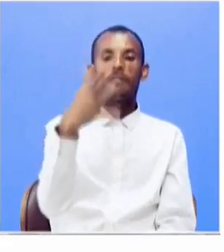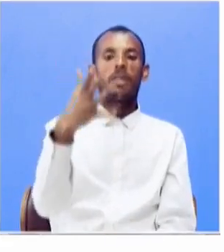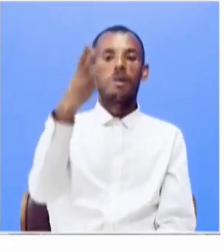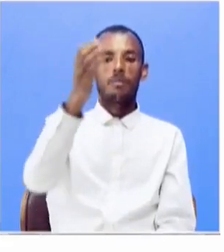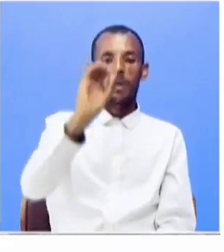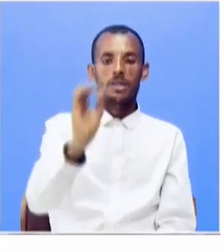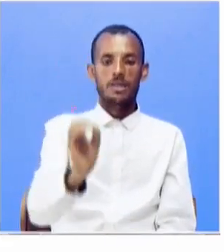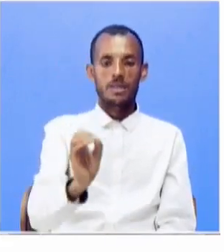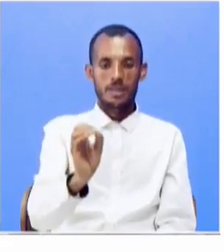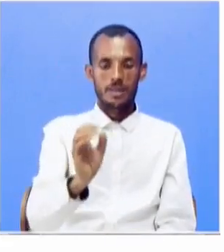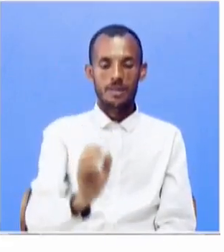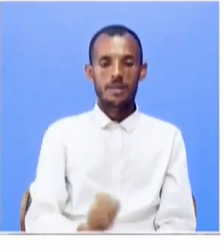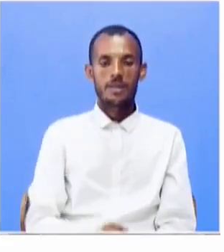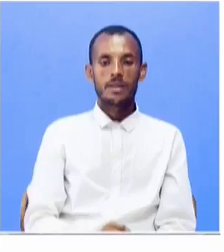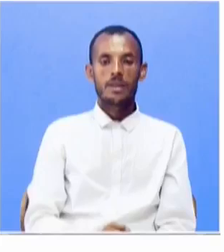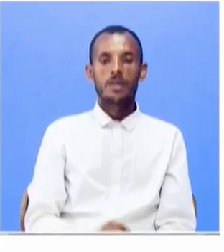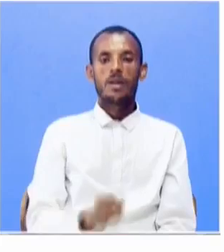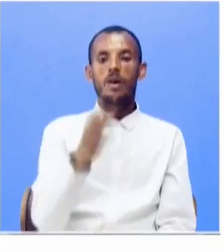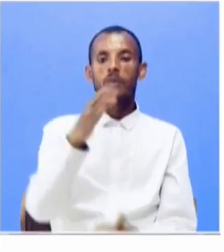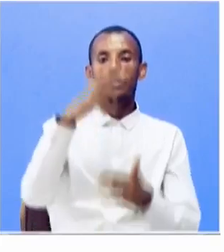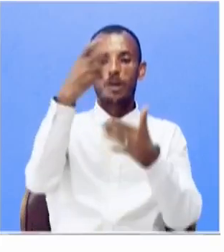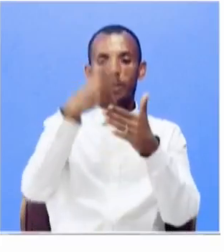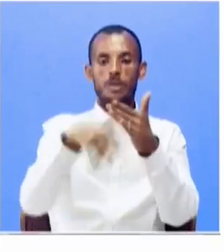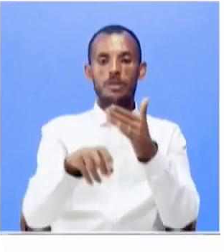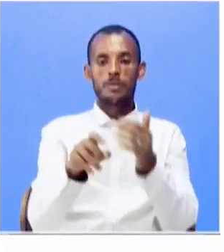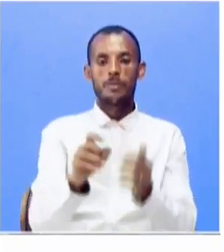15% of the cost.